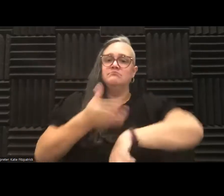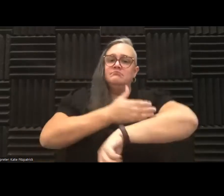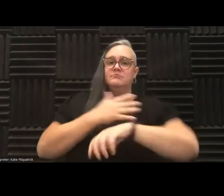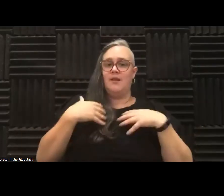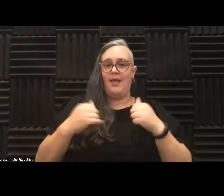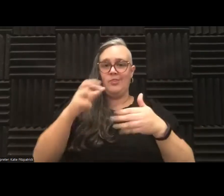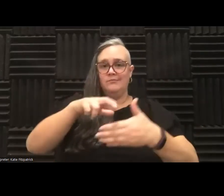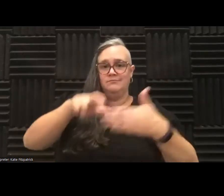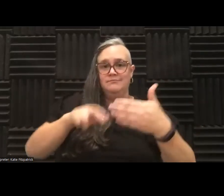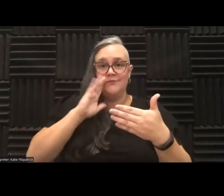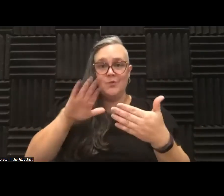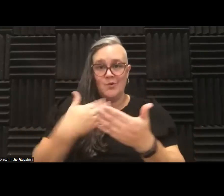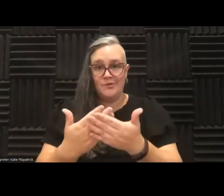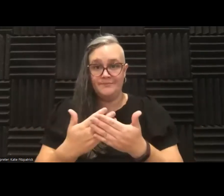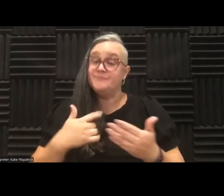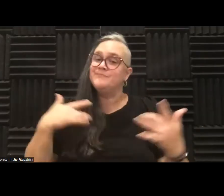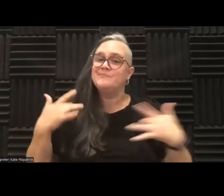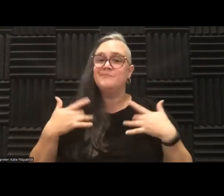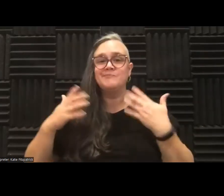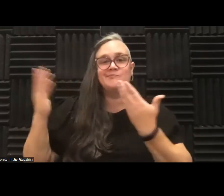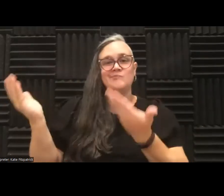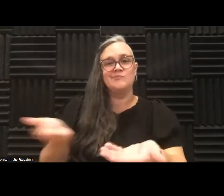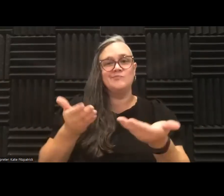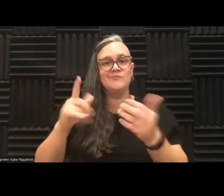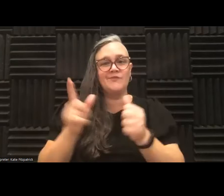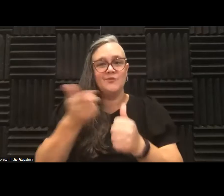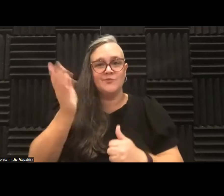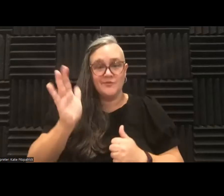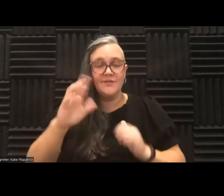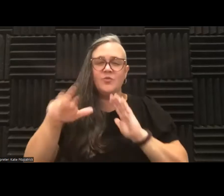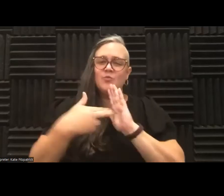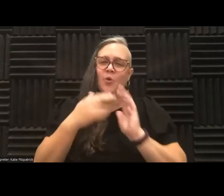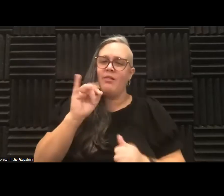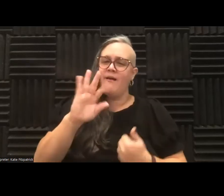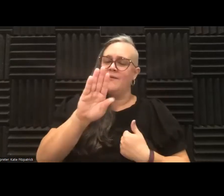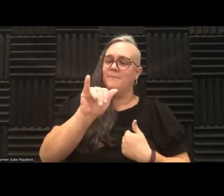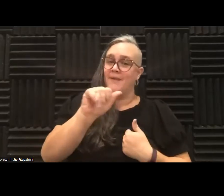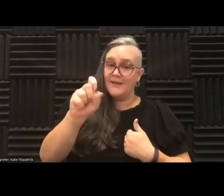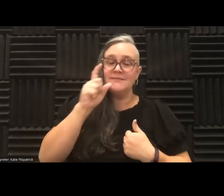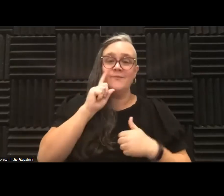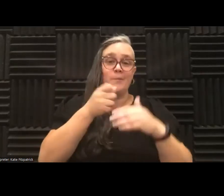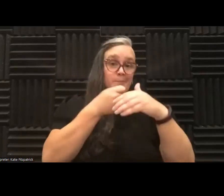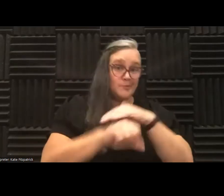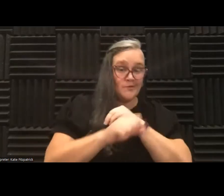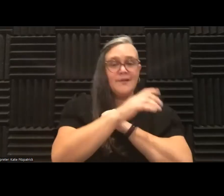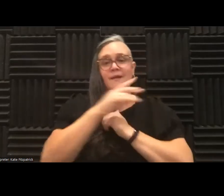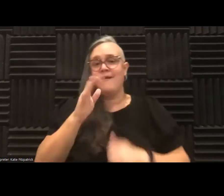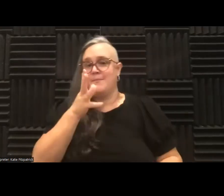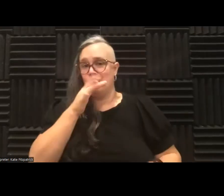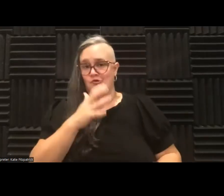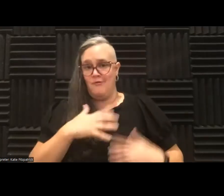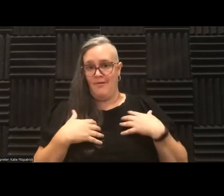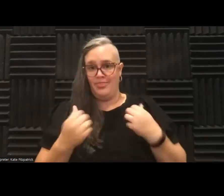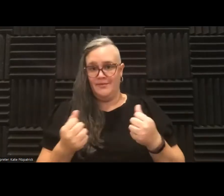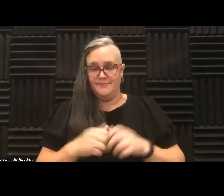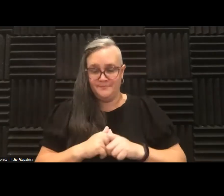to welcome our first presenter, who will discuss the role of bias in birthing and maternal health. Please join